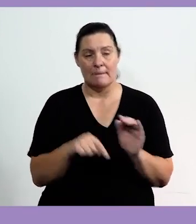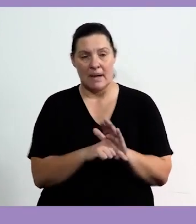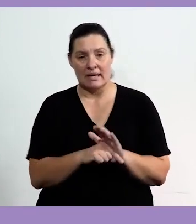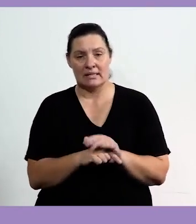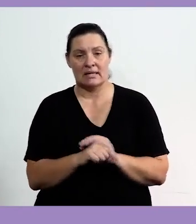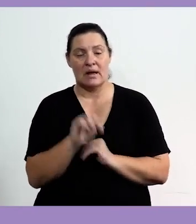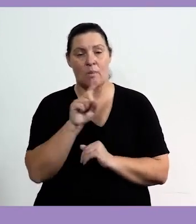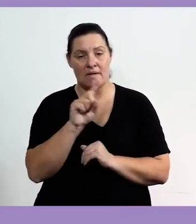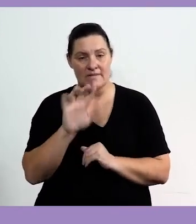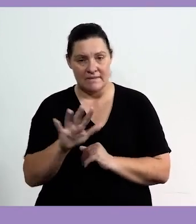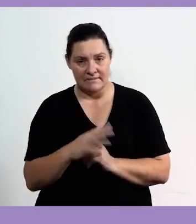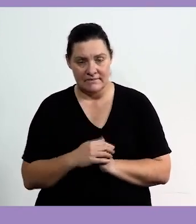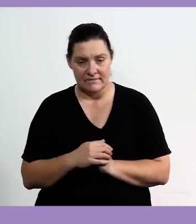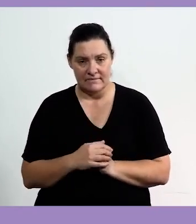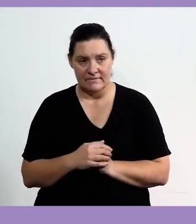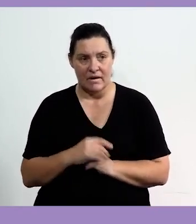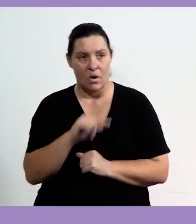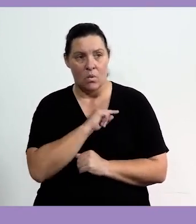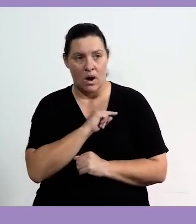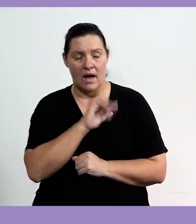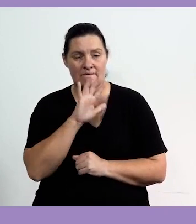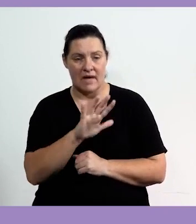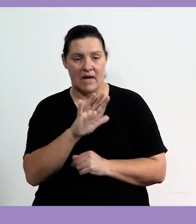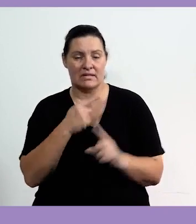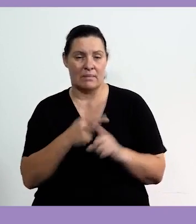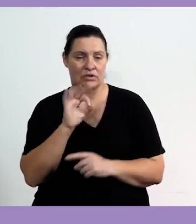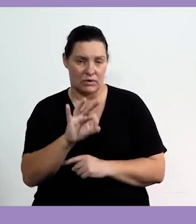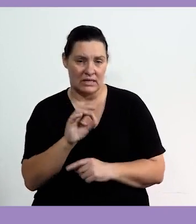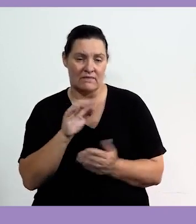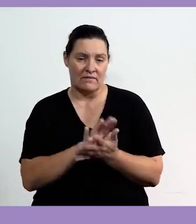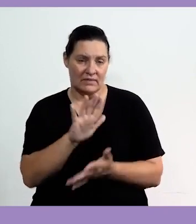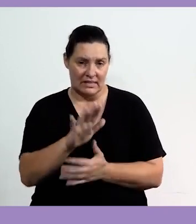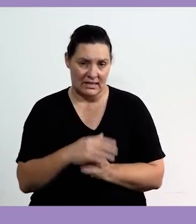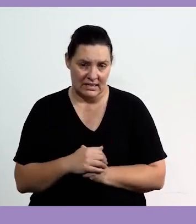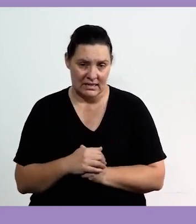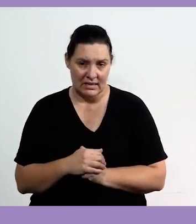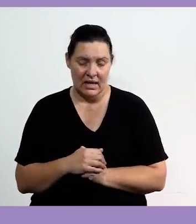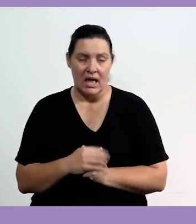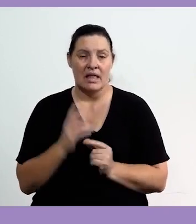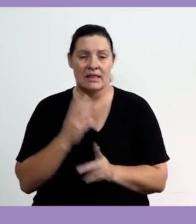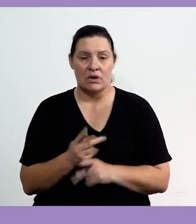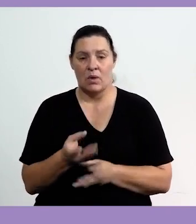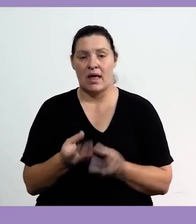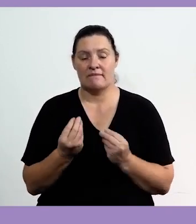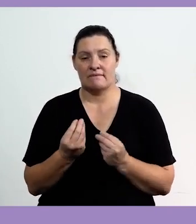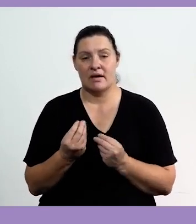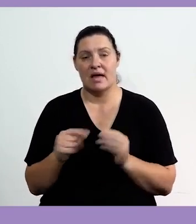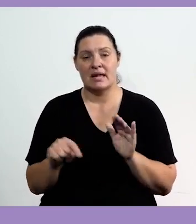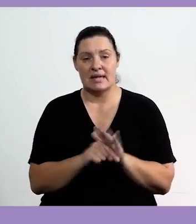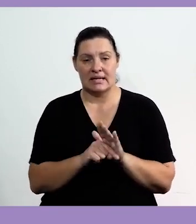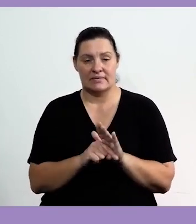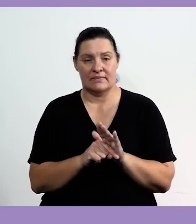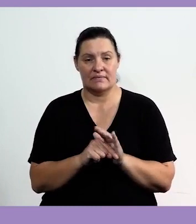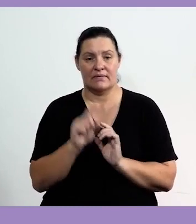3 minus 15, because 5 multiplied by 3 is 15. And then we are going to have